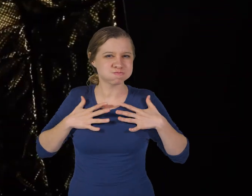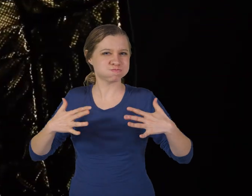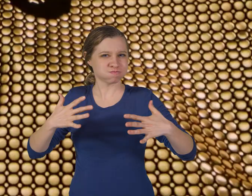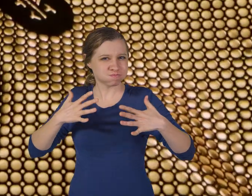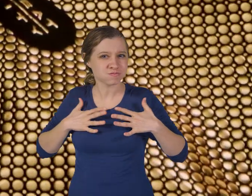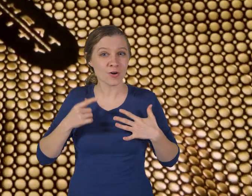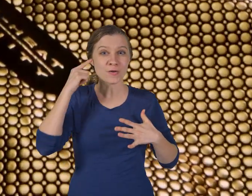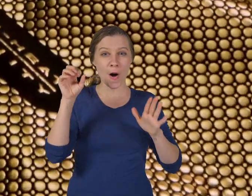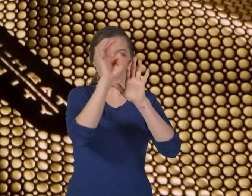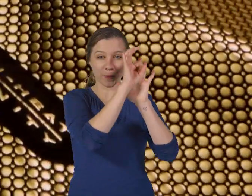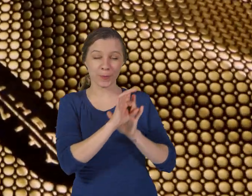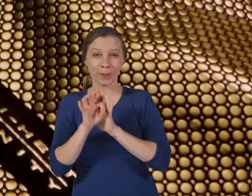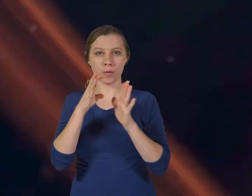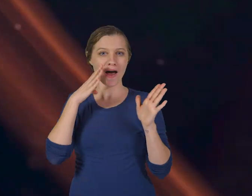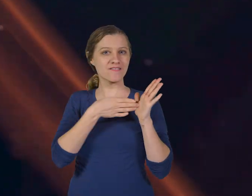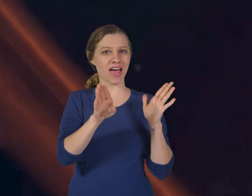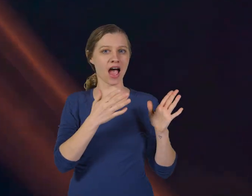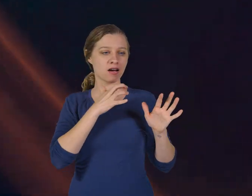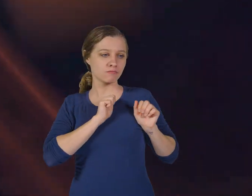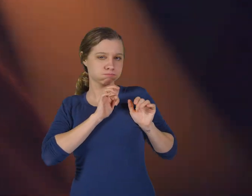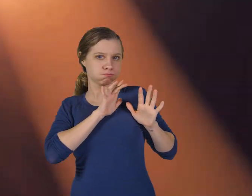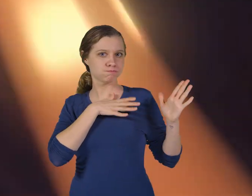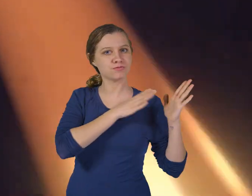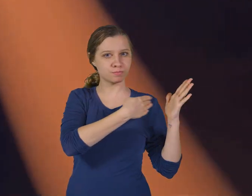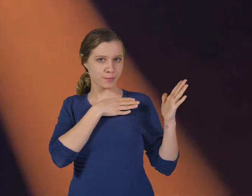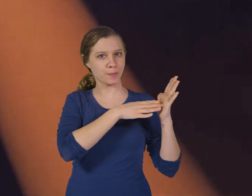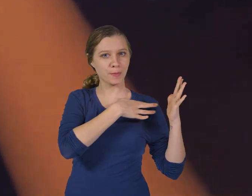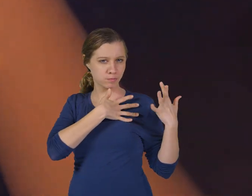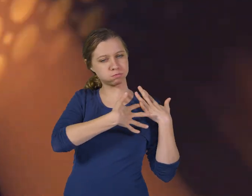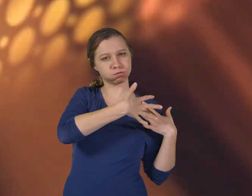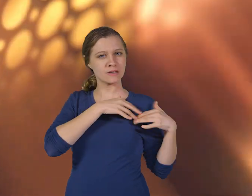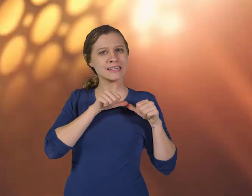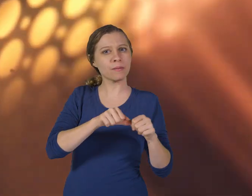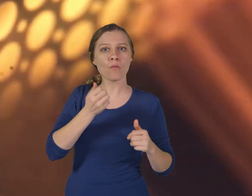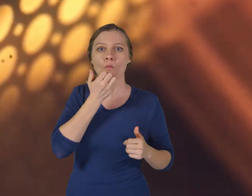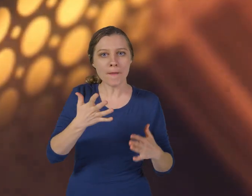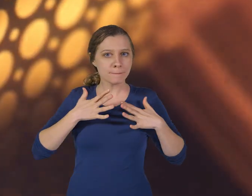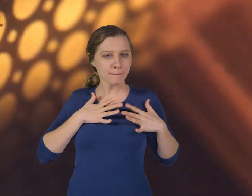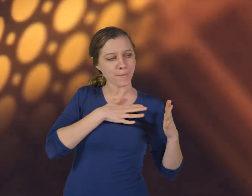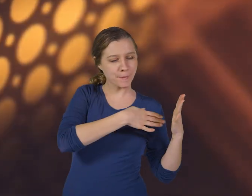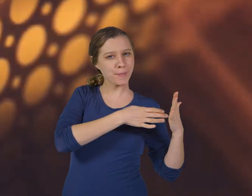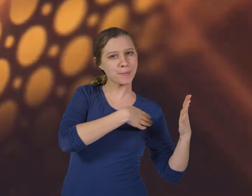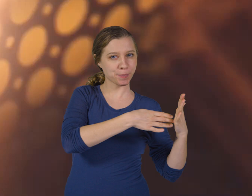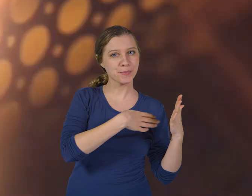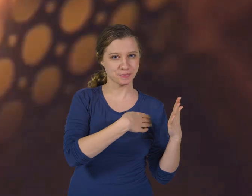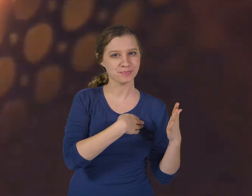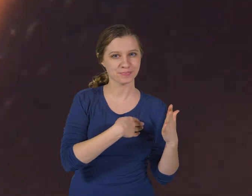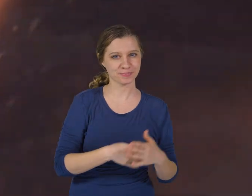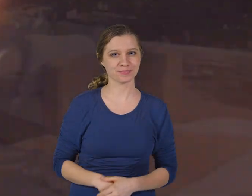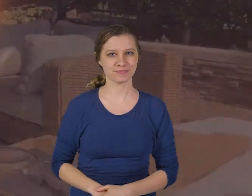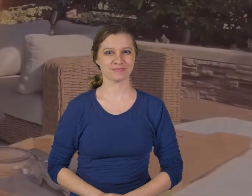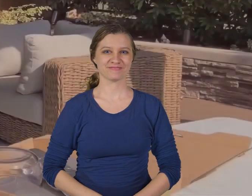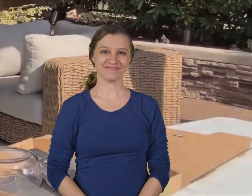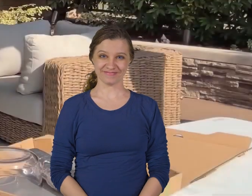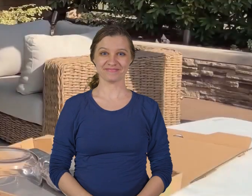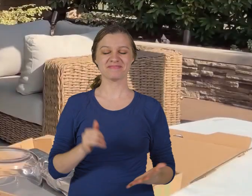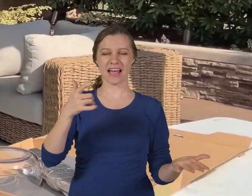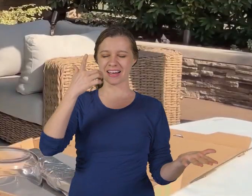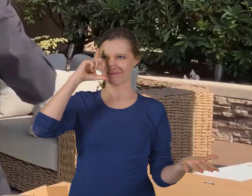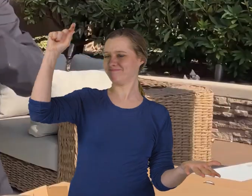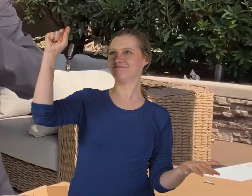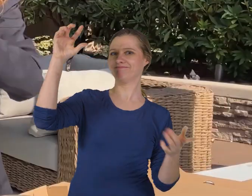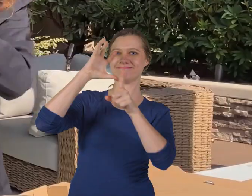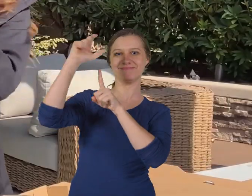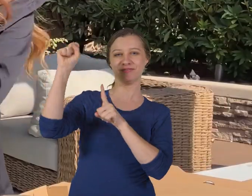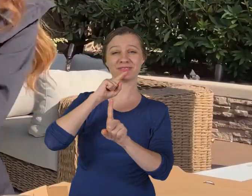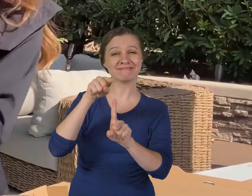own body heat. These little gold dots reflect that infrared light, that body heat back onto your body, keeping you